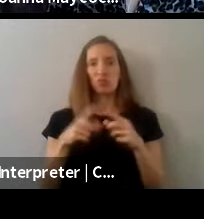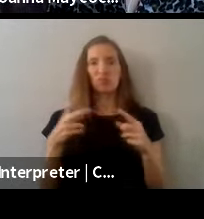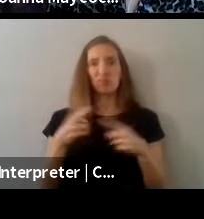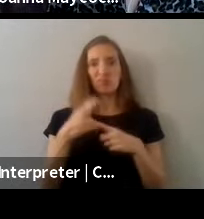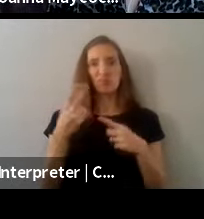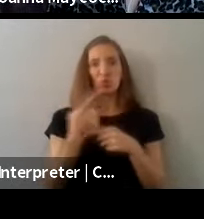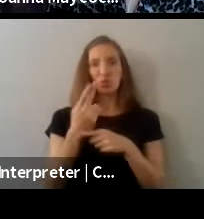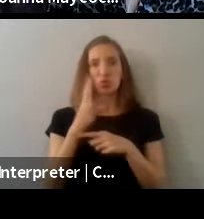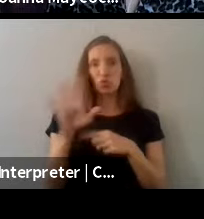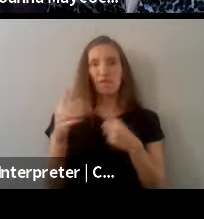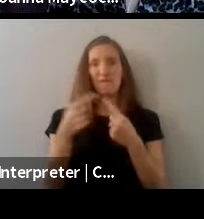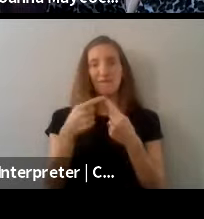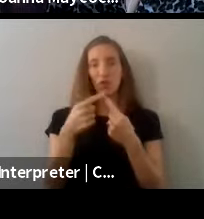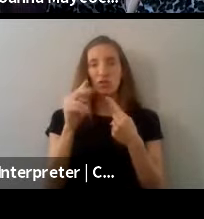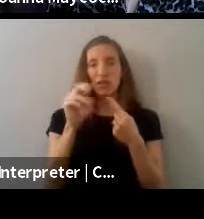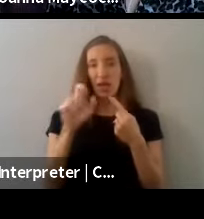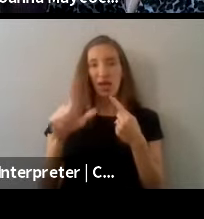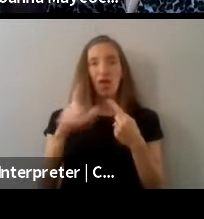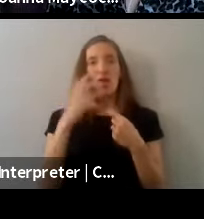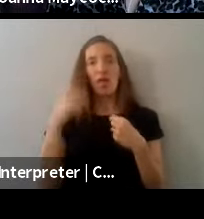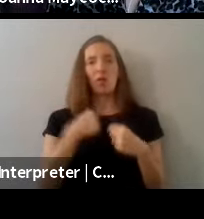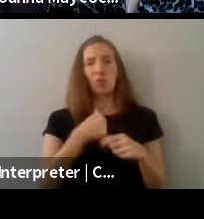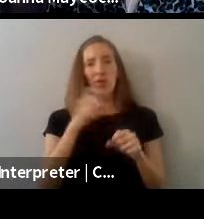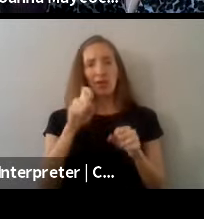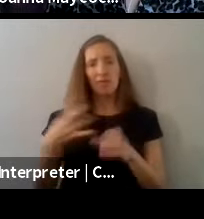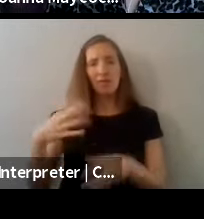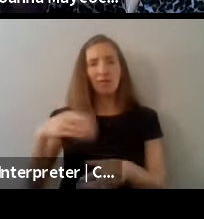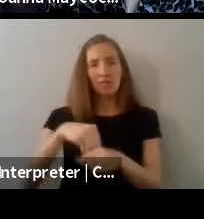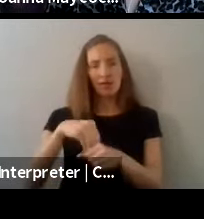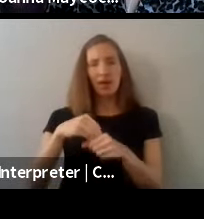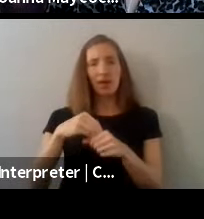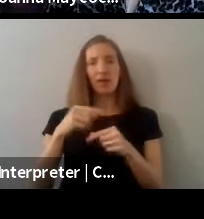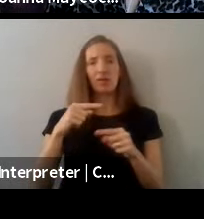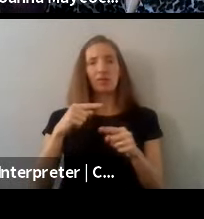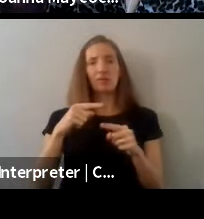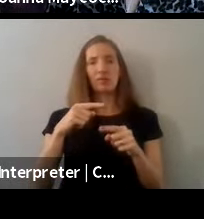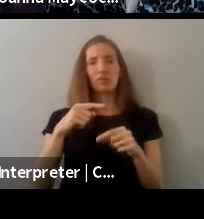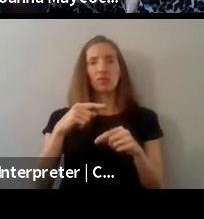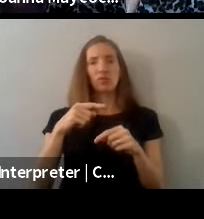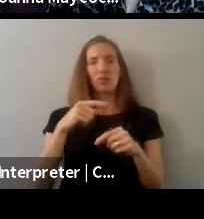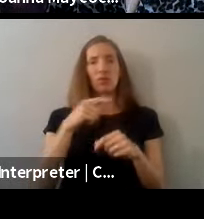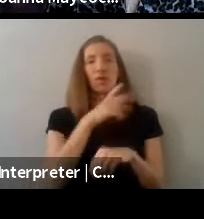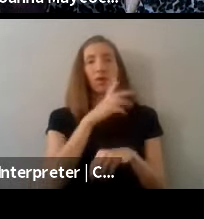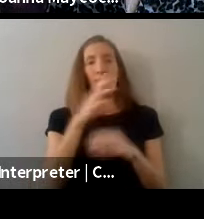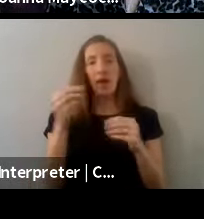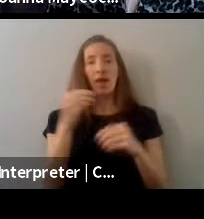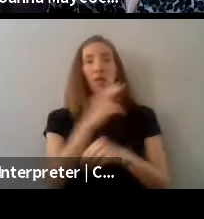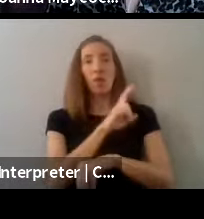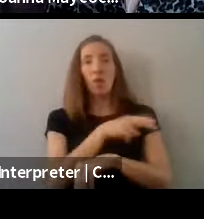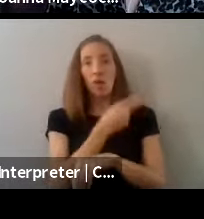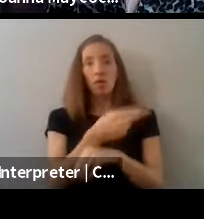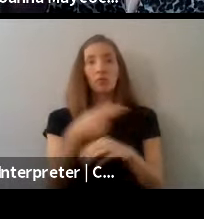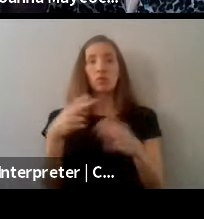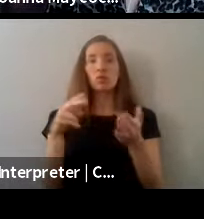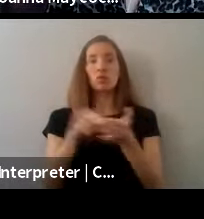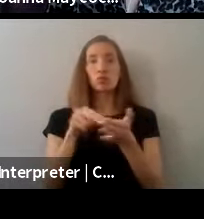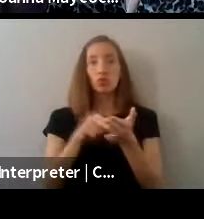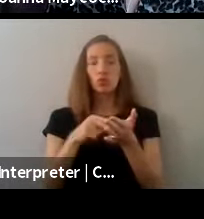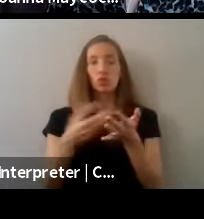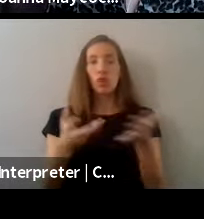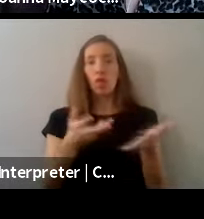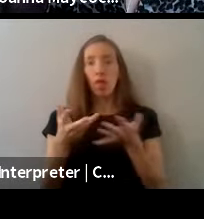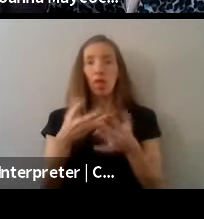Medicalization also grew in leaps and bounds in areas where they knew now they would be caught if they were in the village. They